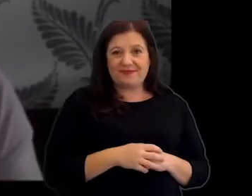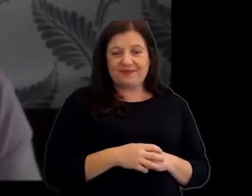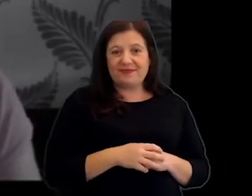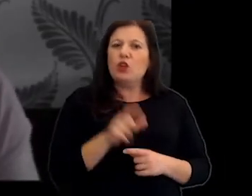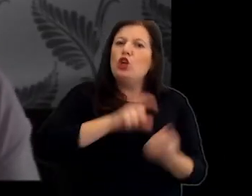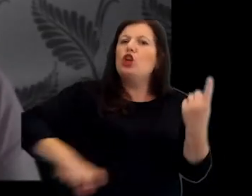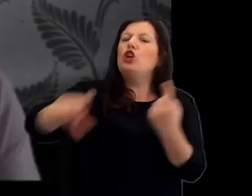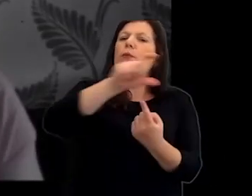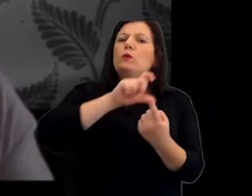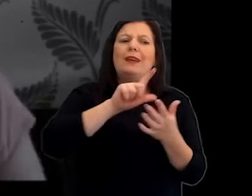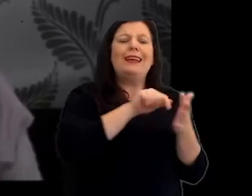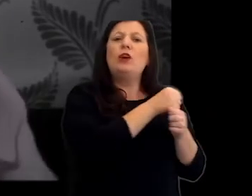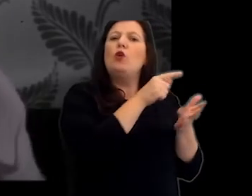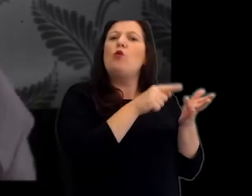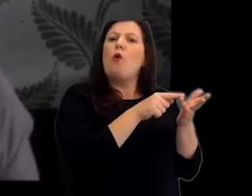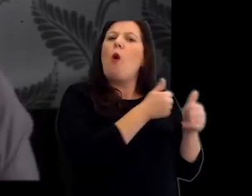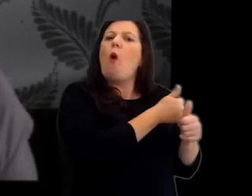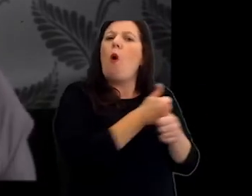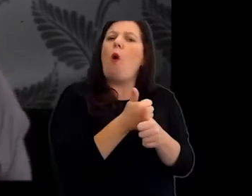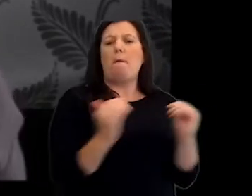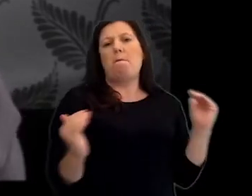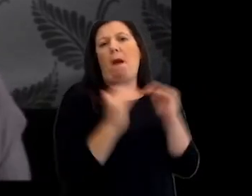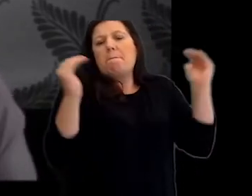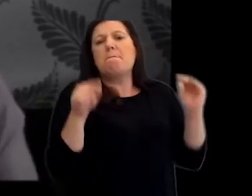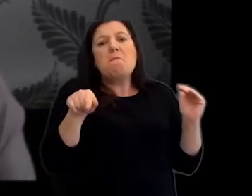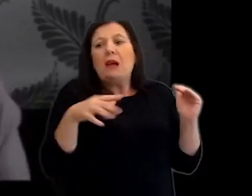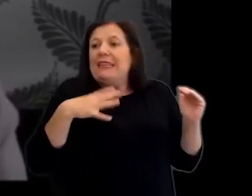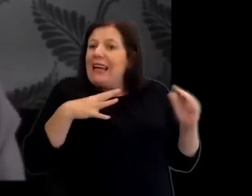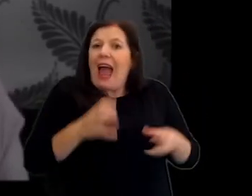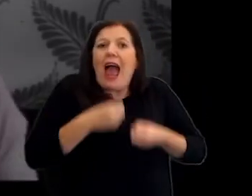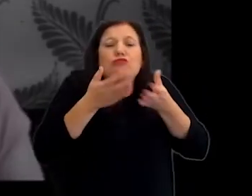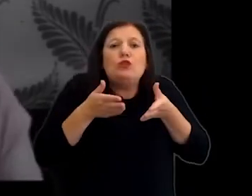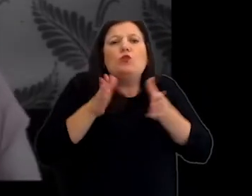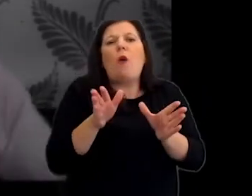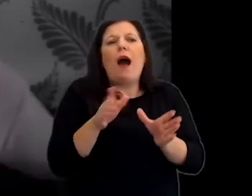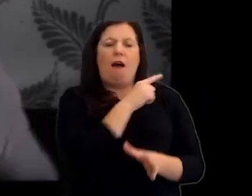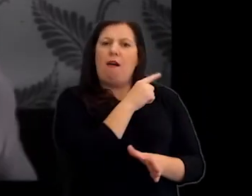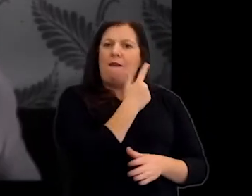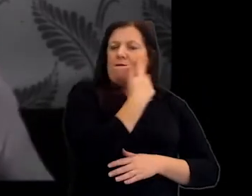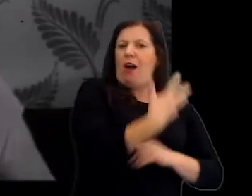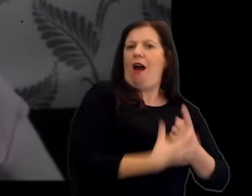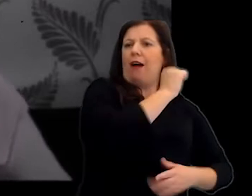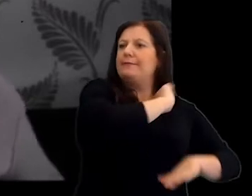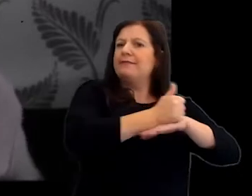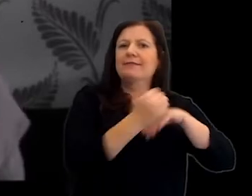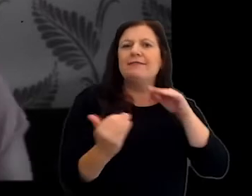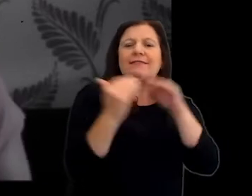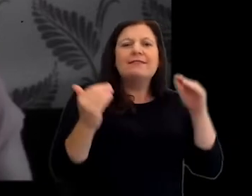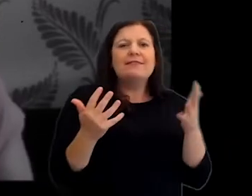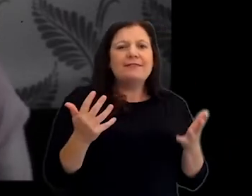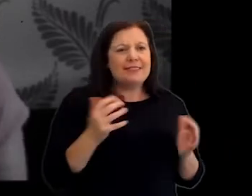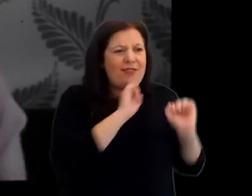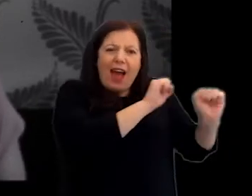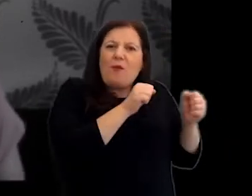to the community is really whatever artistic outlet the community needs. Actually, what Ego works like